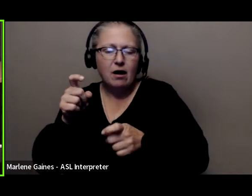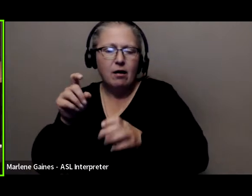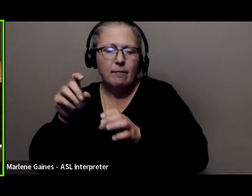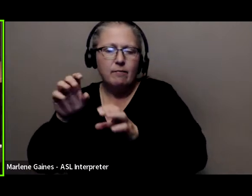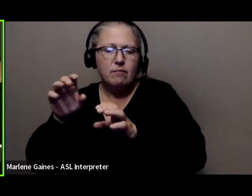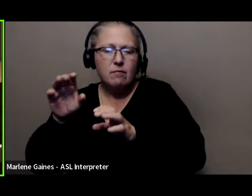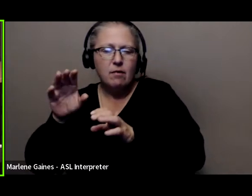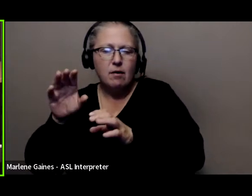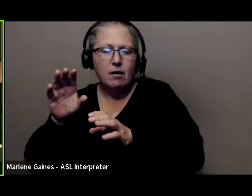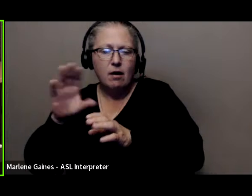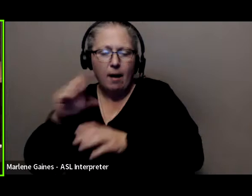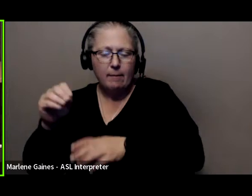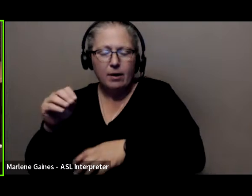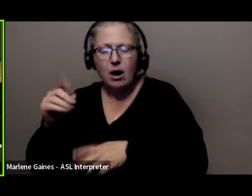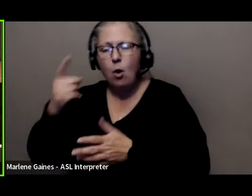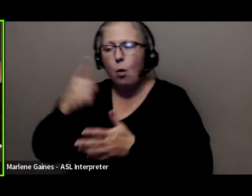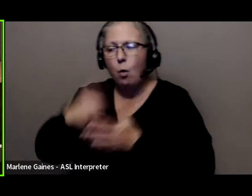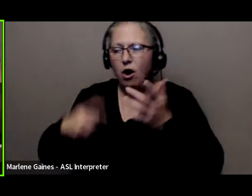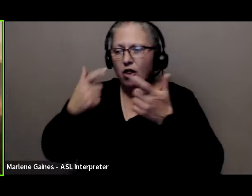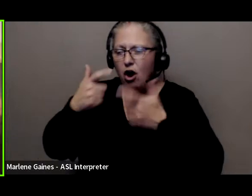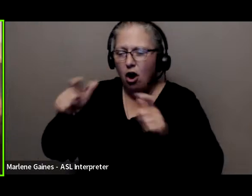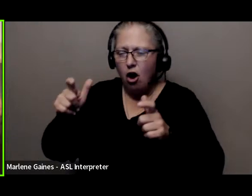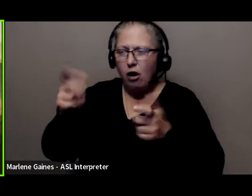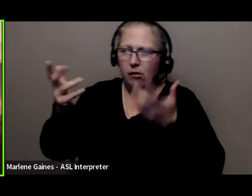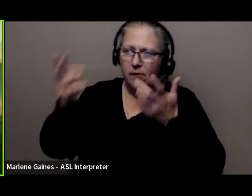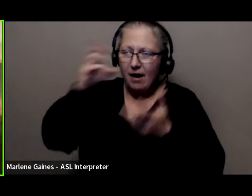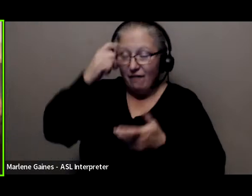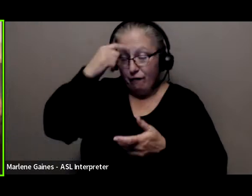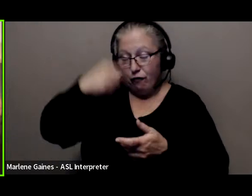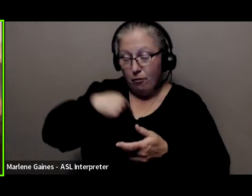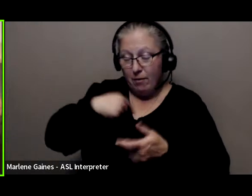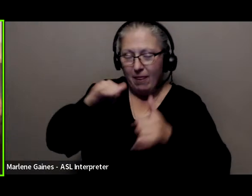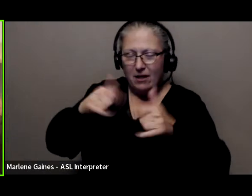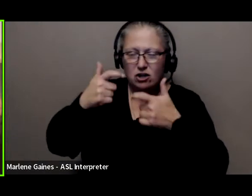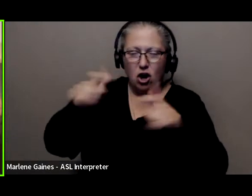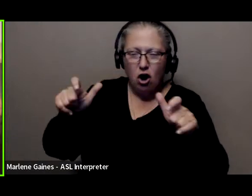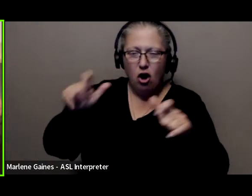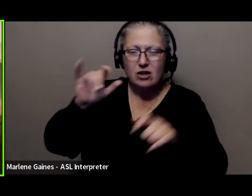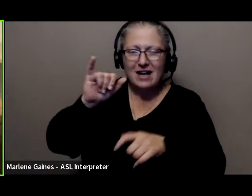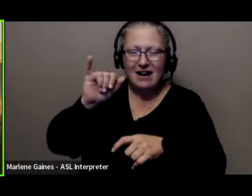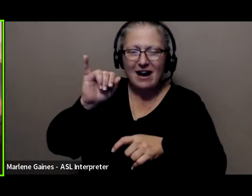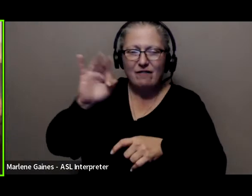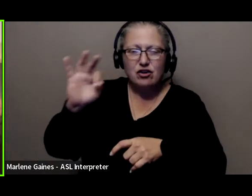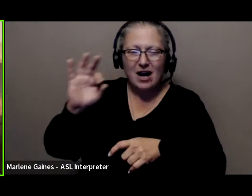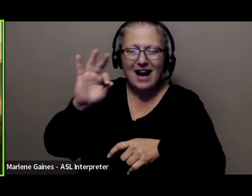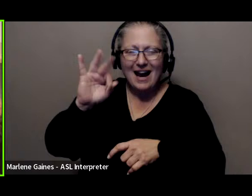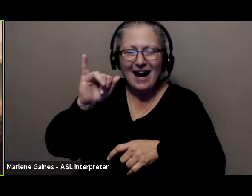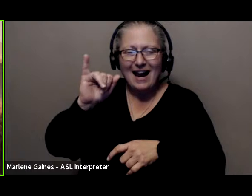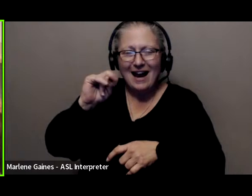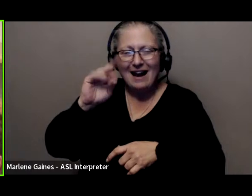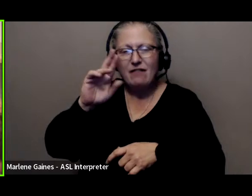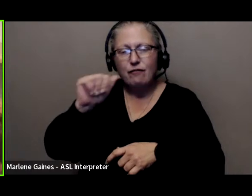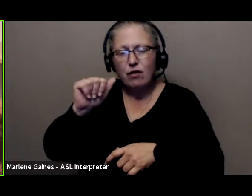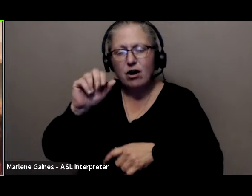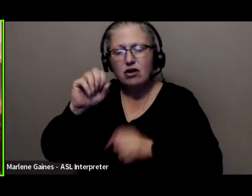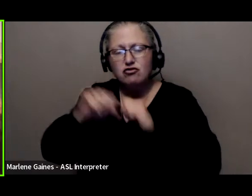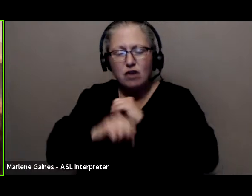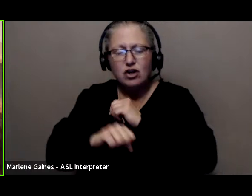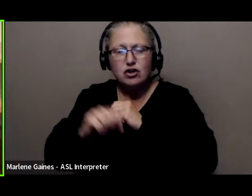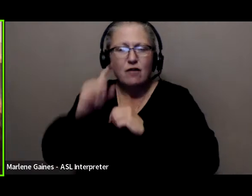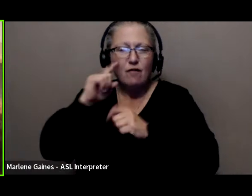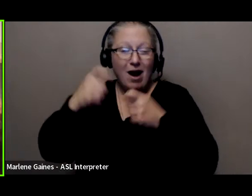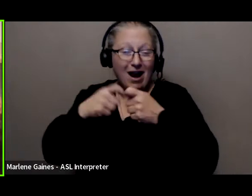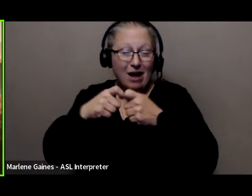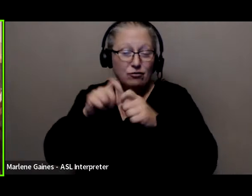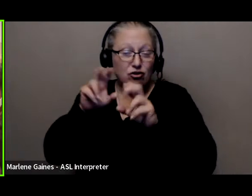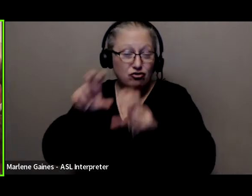they, what other large, I guess to me, this would be a large infrastructure project for electric chargers. Have